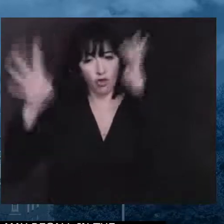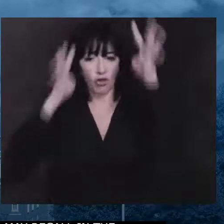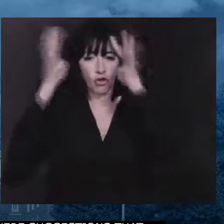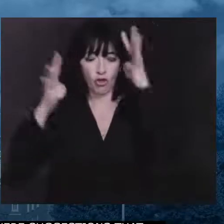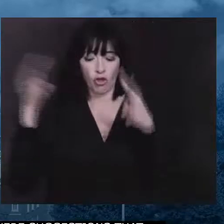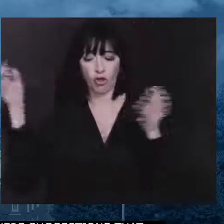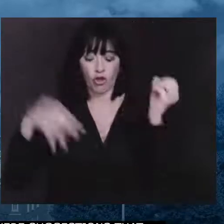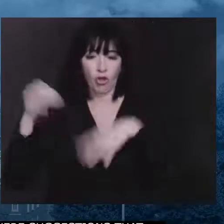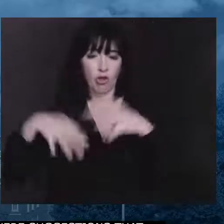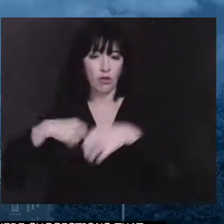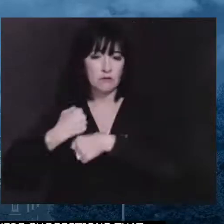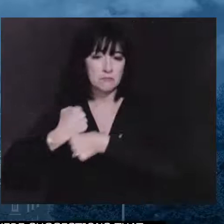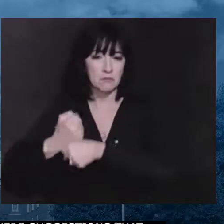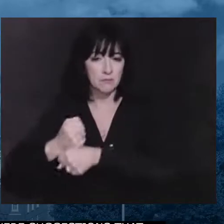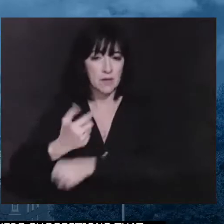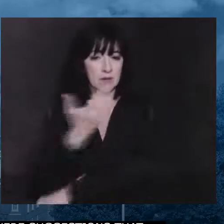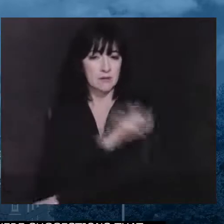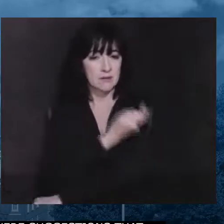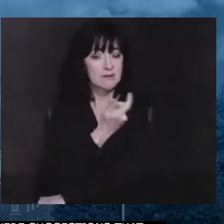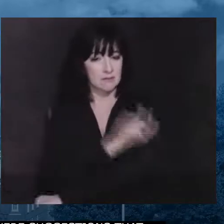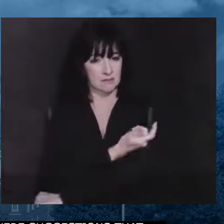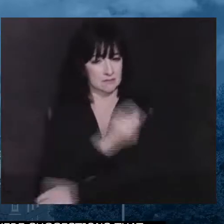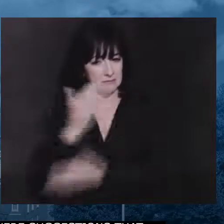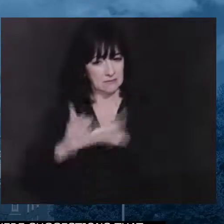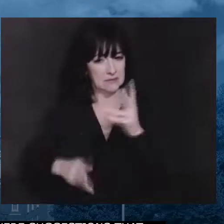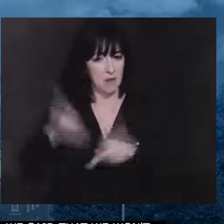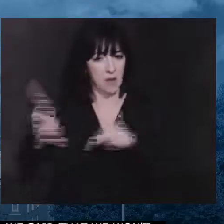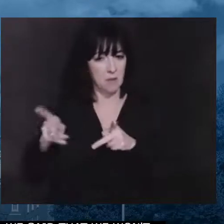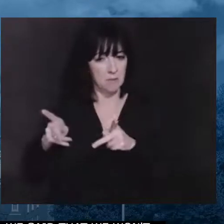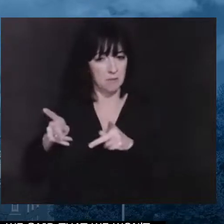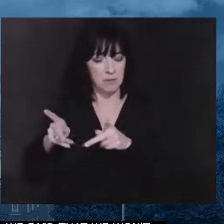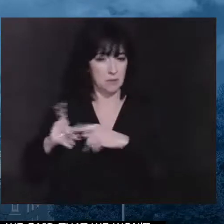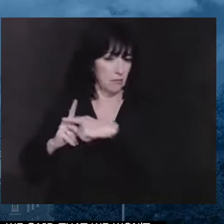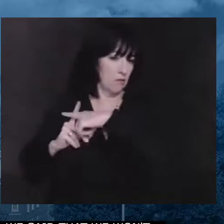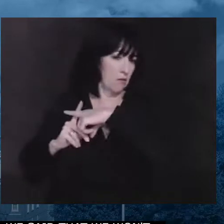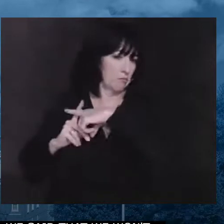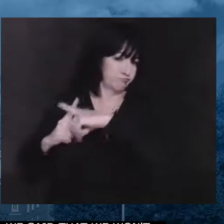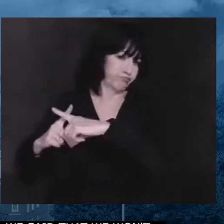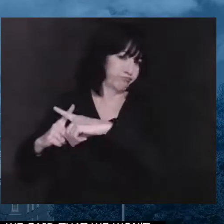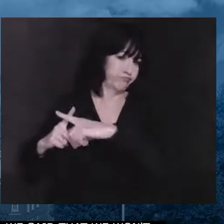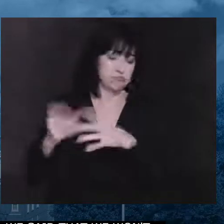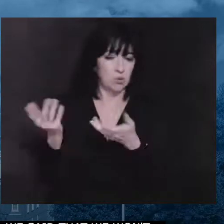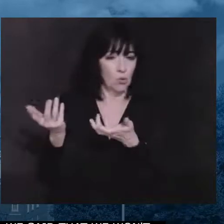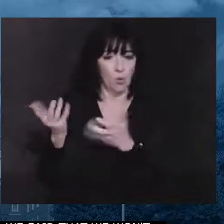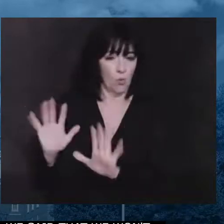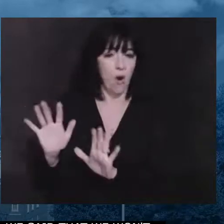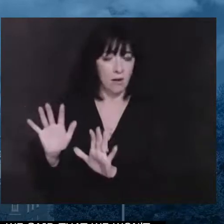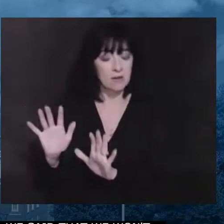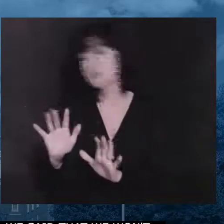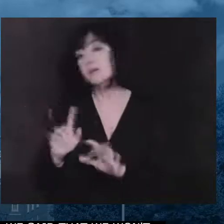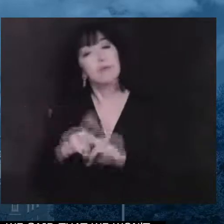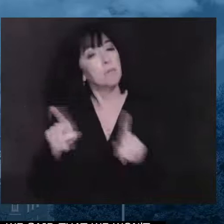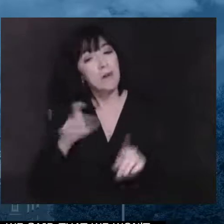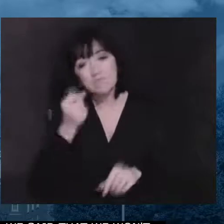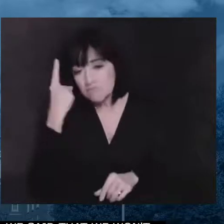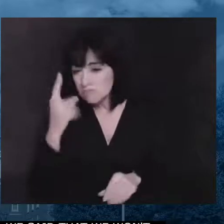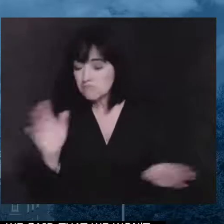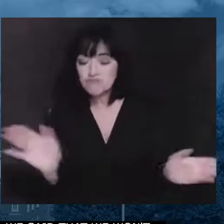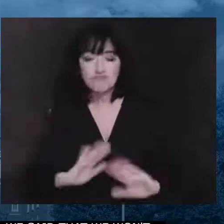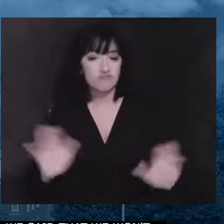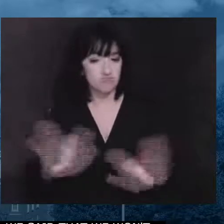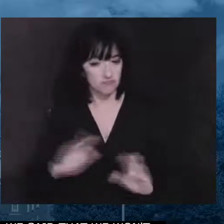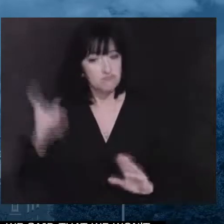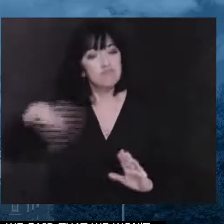vaccine. And I think this is part of why we are so excited about it, because no corners were cut. We have